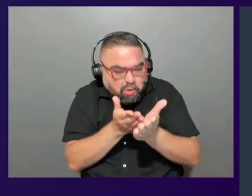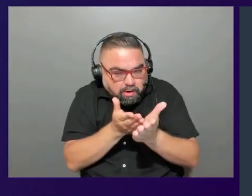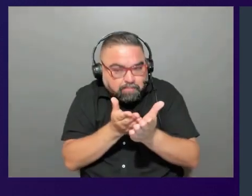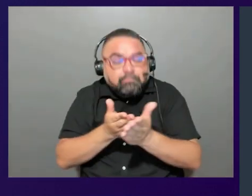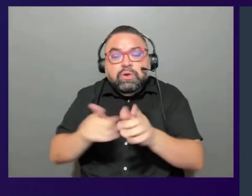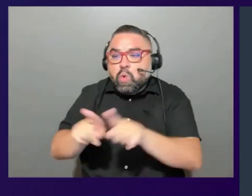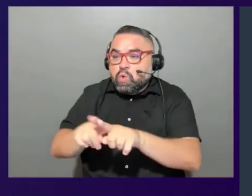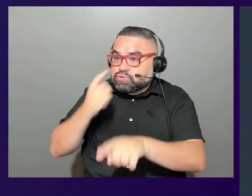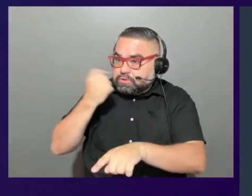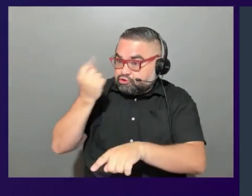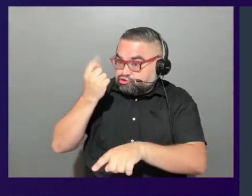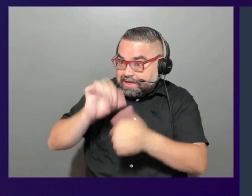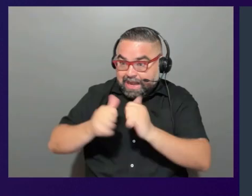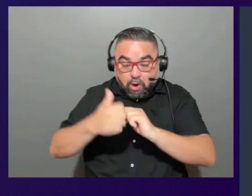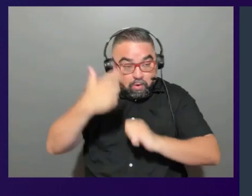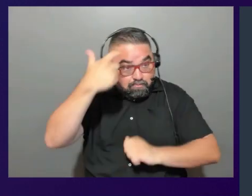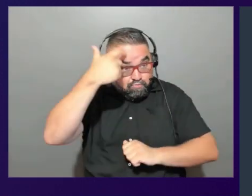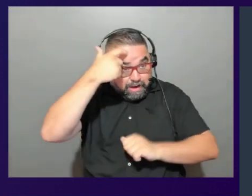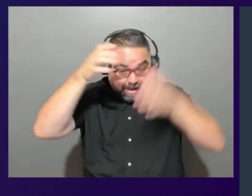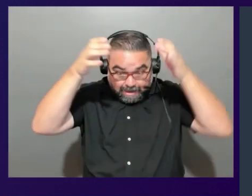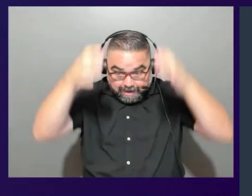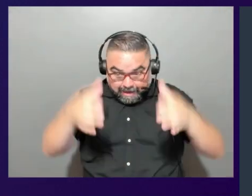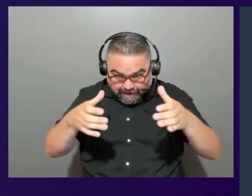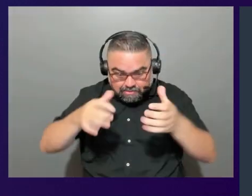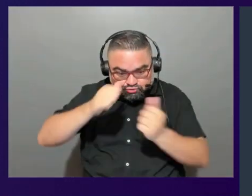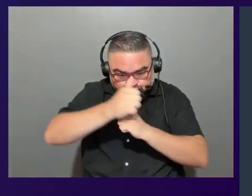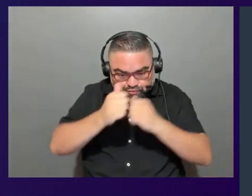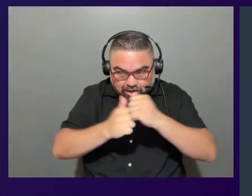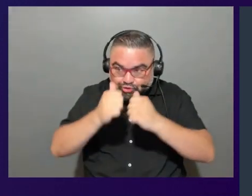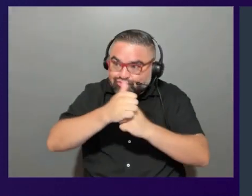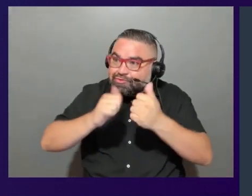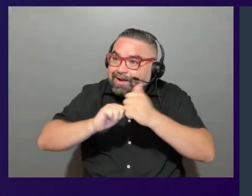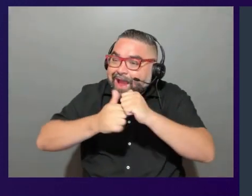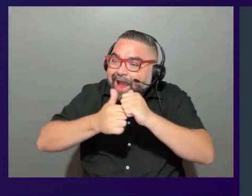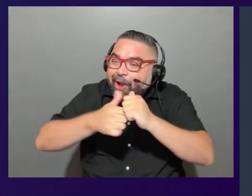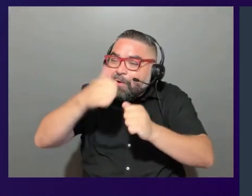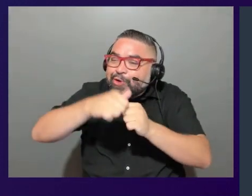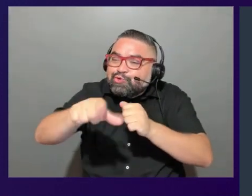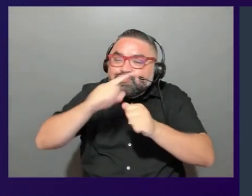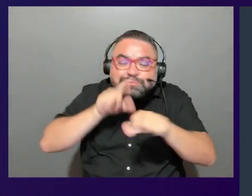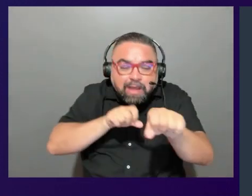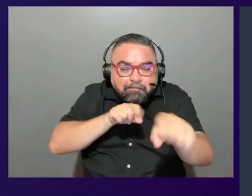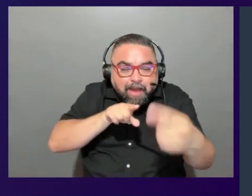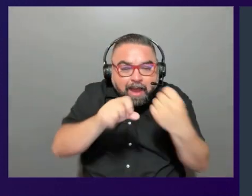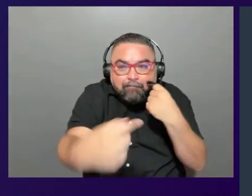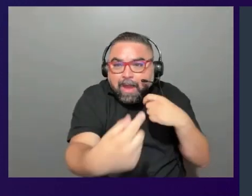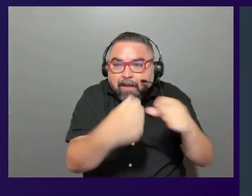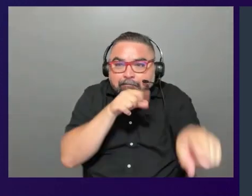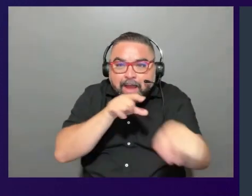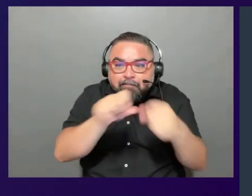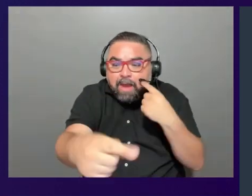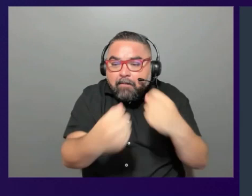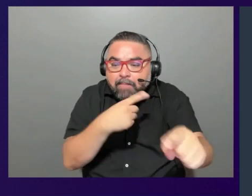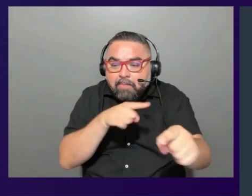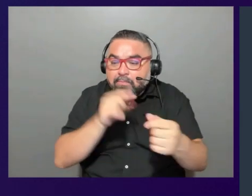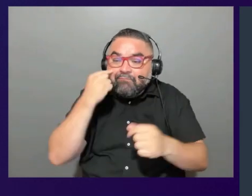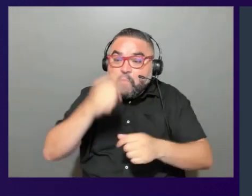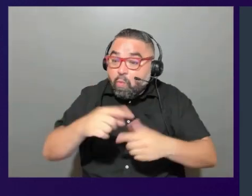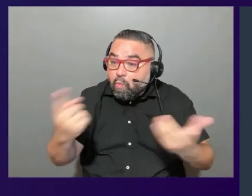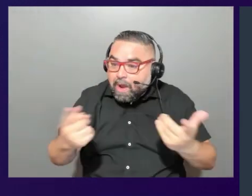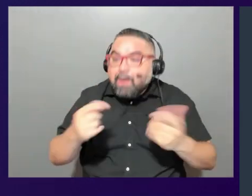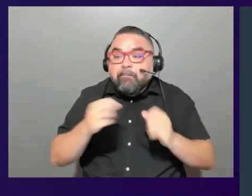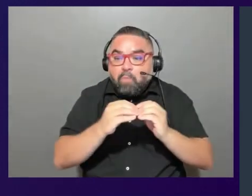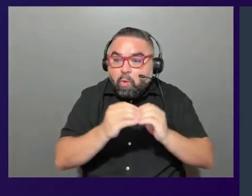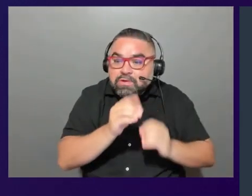is structured and uses neural networks to perform complex tasks like speech and image recognition. This has been a big breakthrough